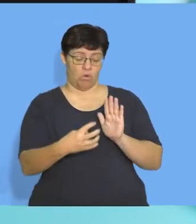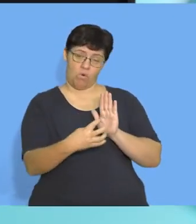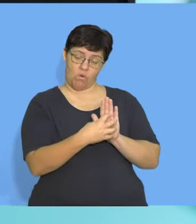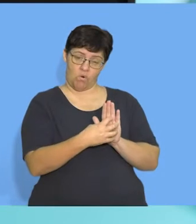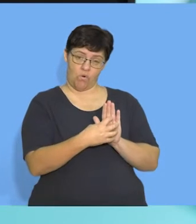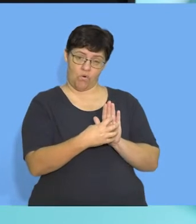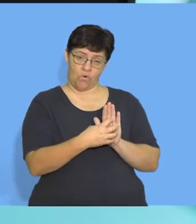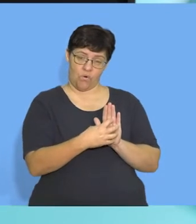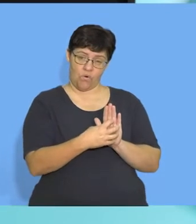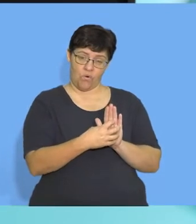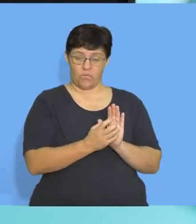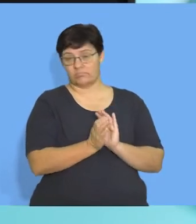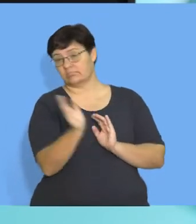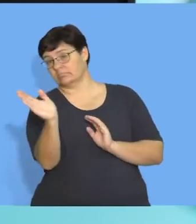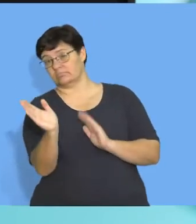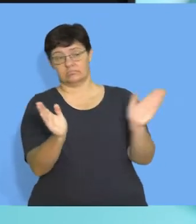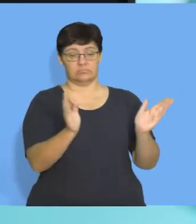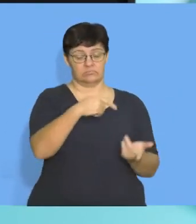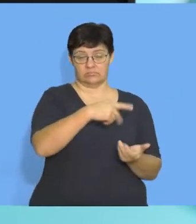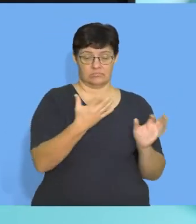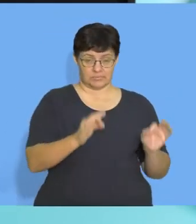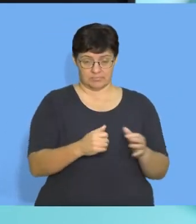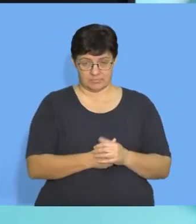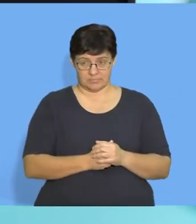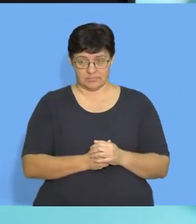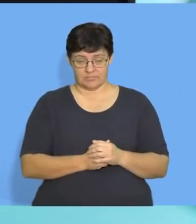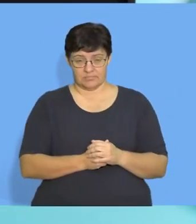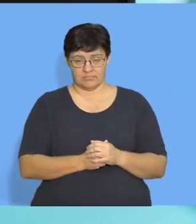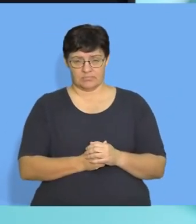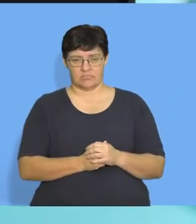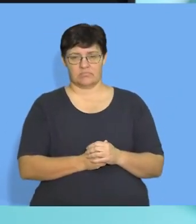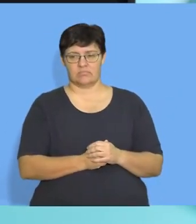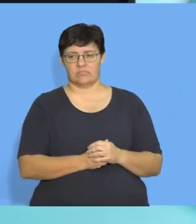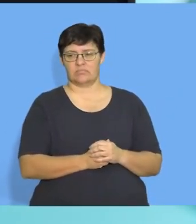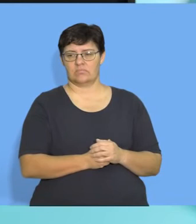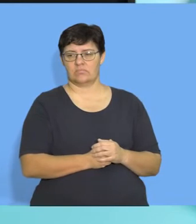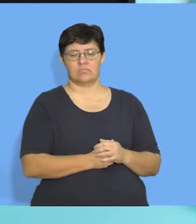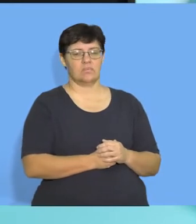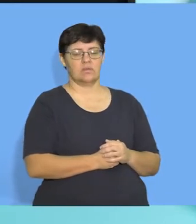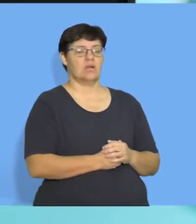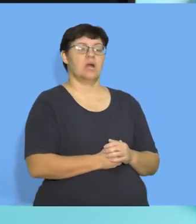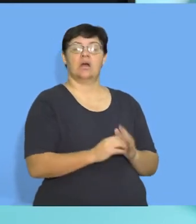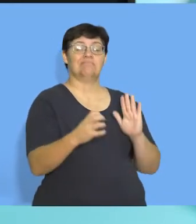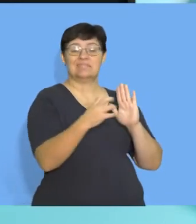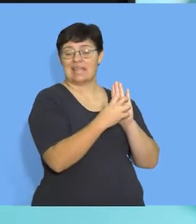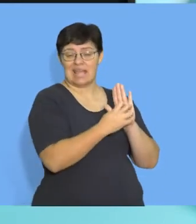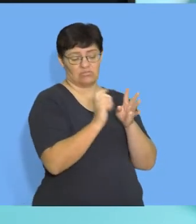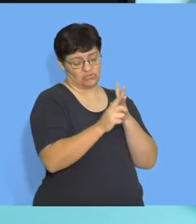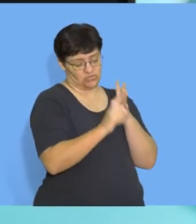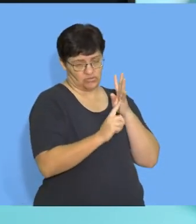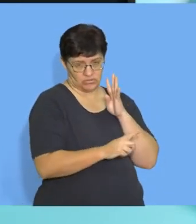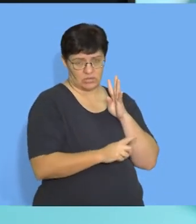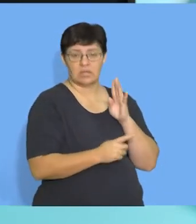correct direction? These will be sketches. I can't draw them to scale, but it's